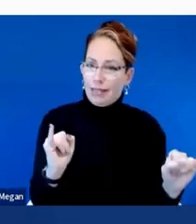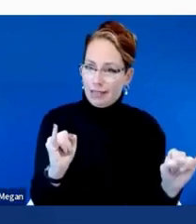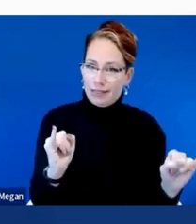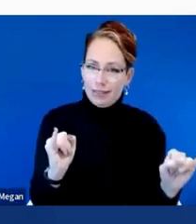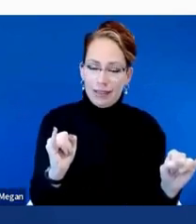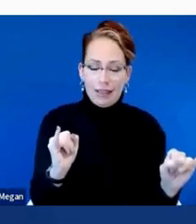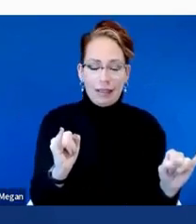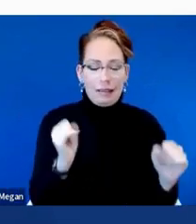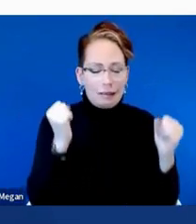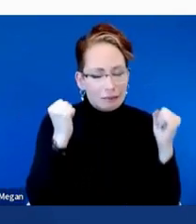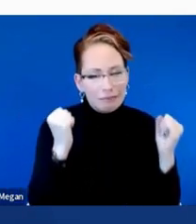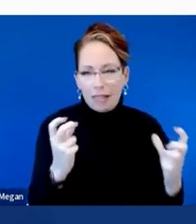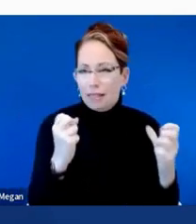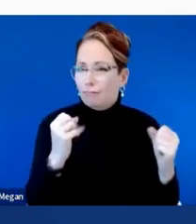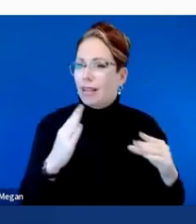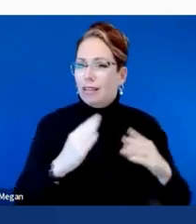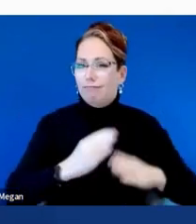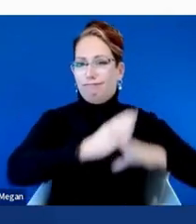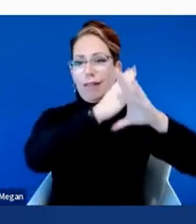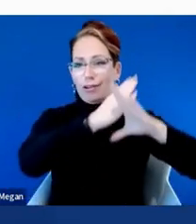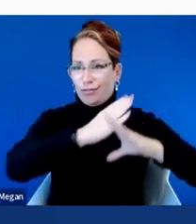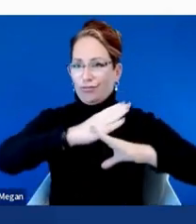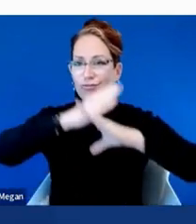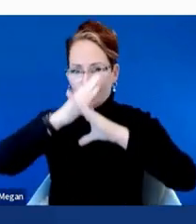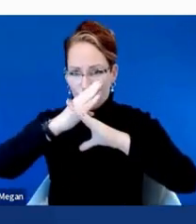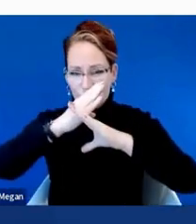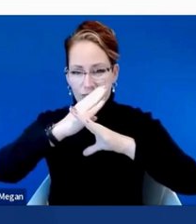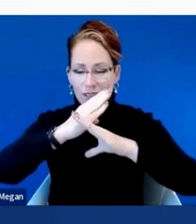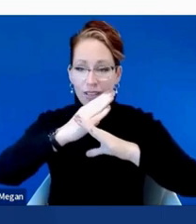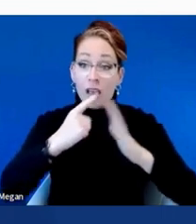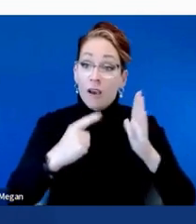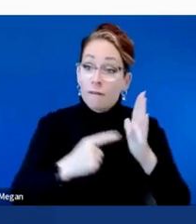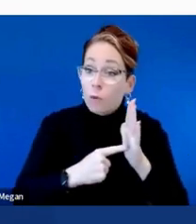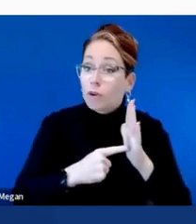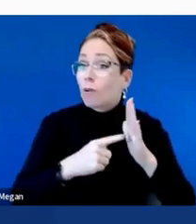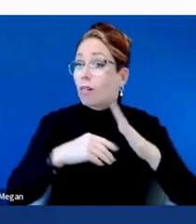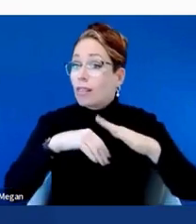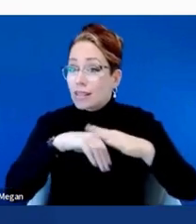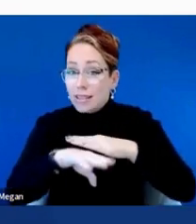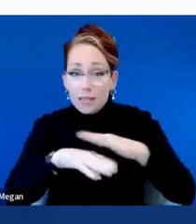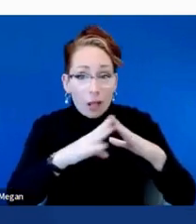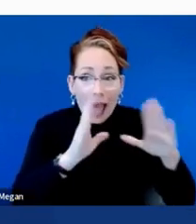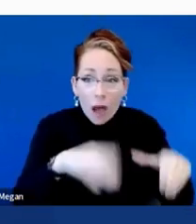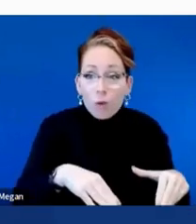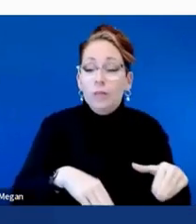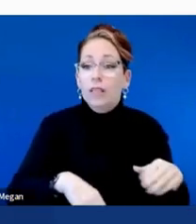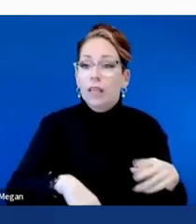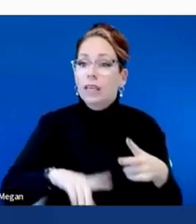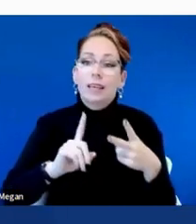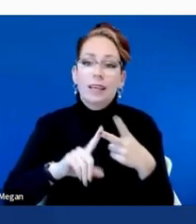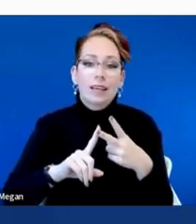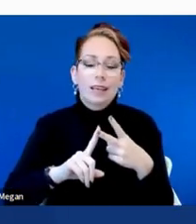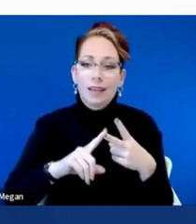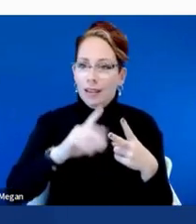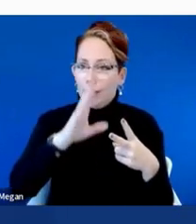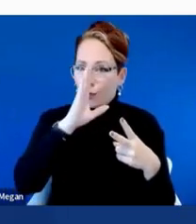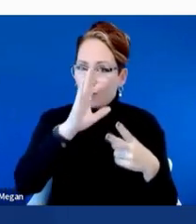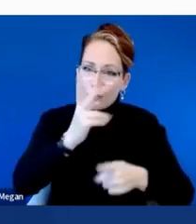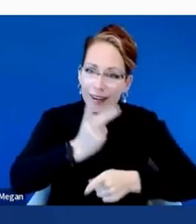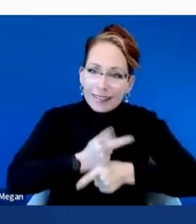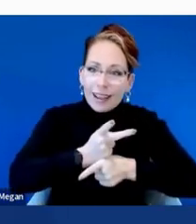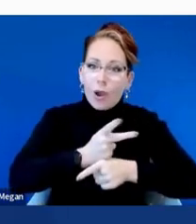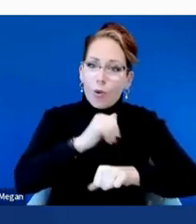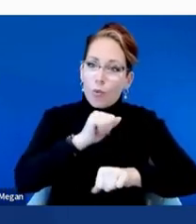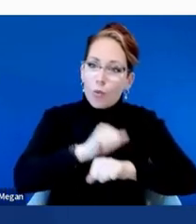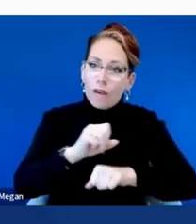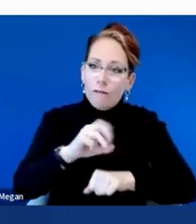with many barriers, such as barriers to affordable, accessible housing, barriers to the direct care workforce,